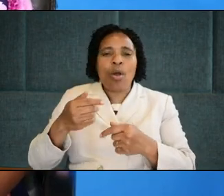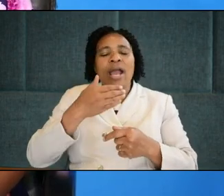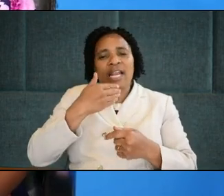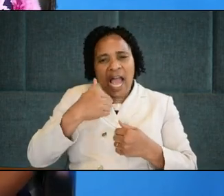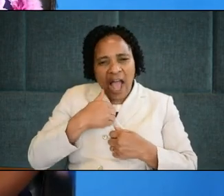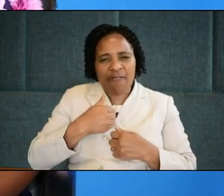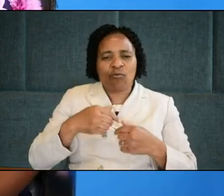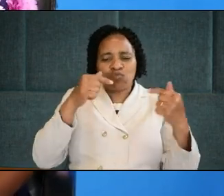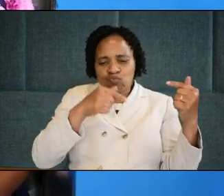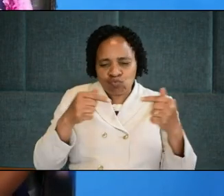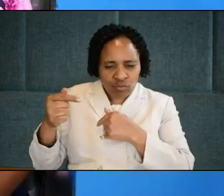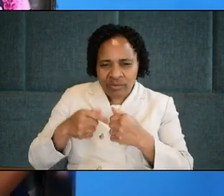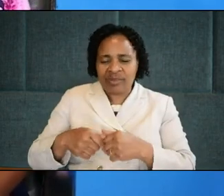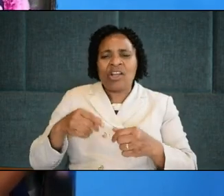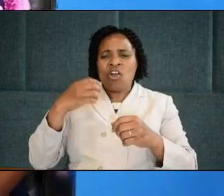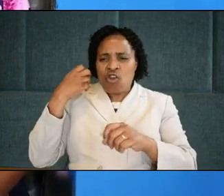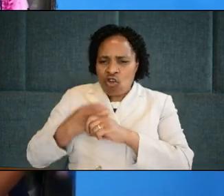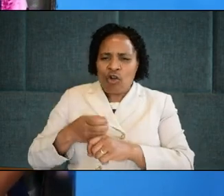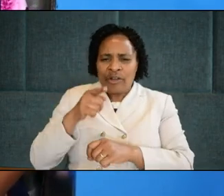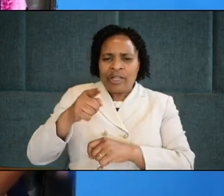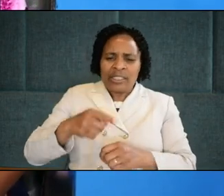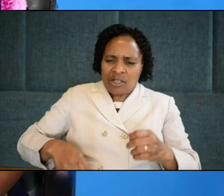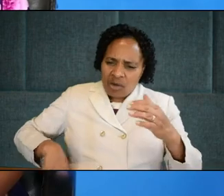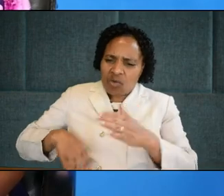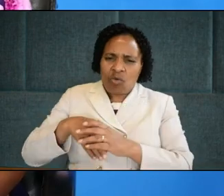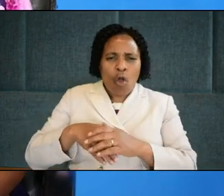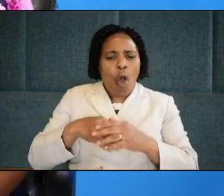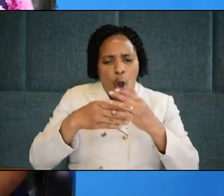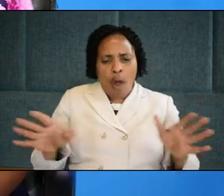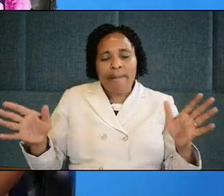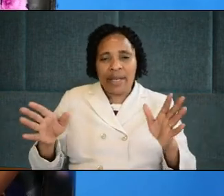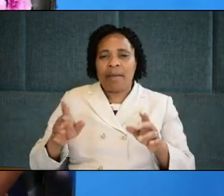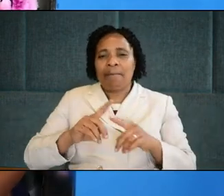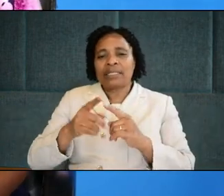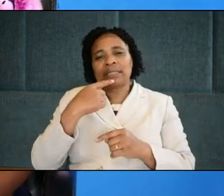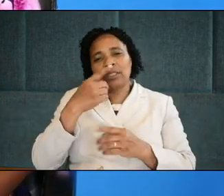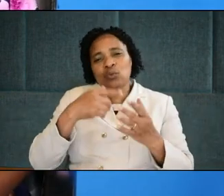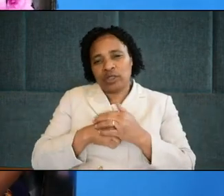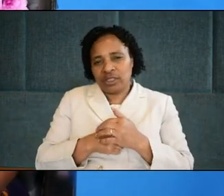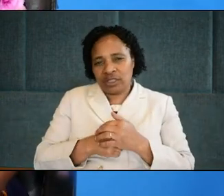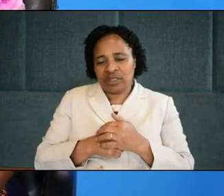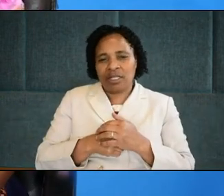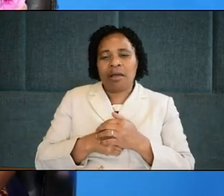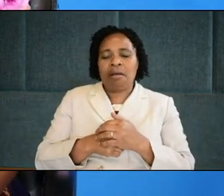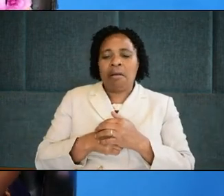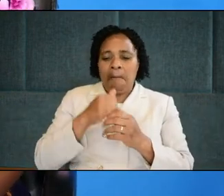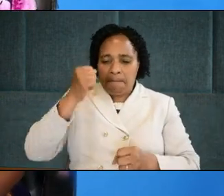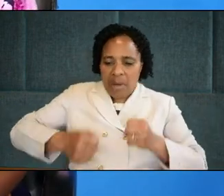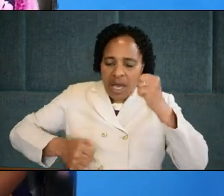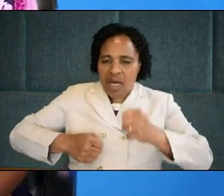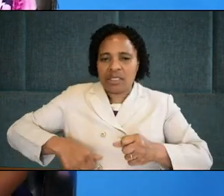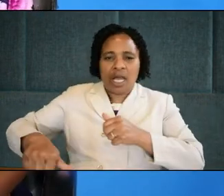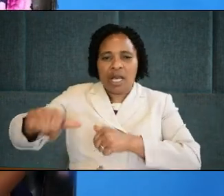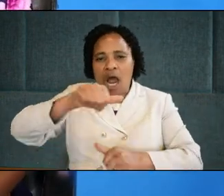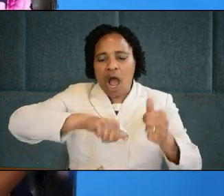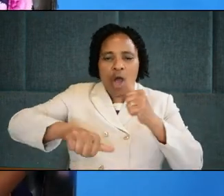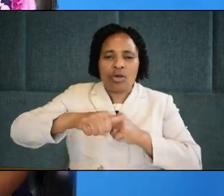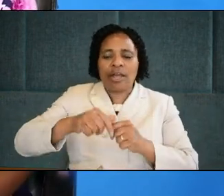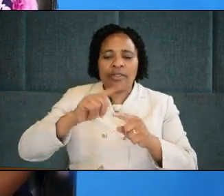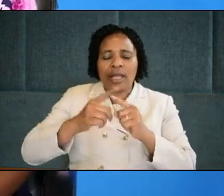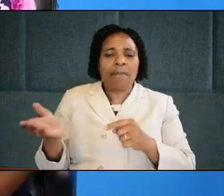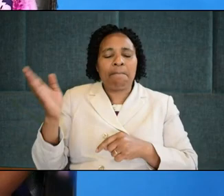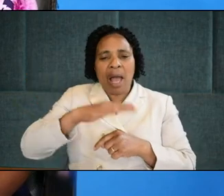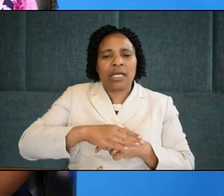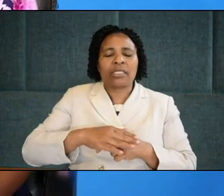build a battering ram and, you know, knock that door, that gate open. Instead, he tells them, march around the city and go back to